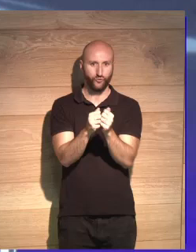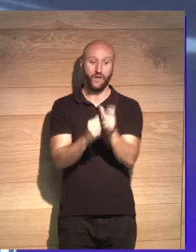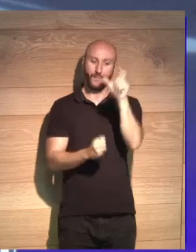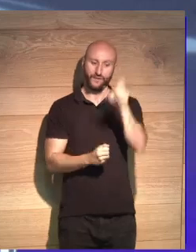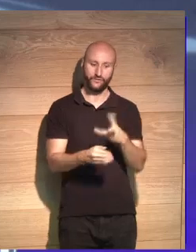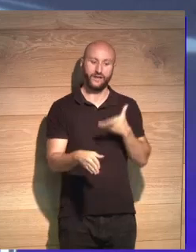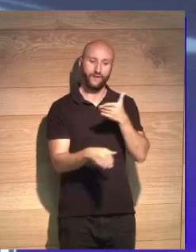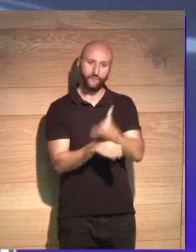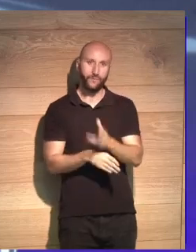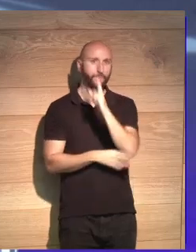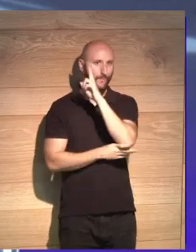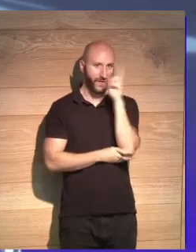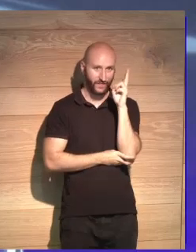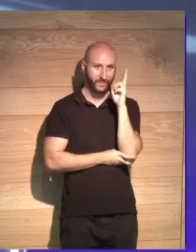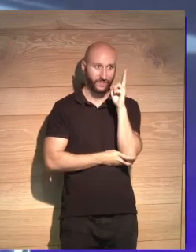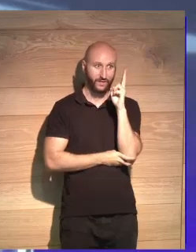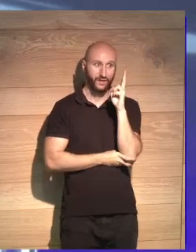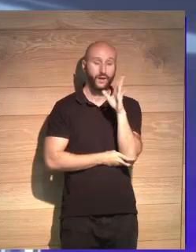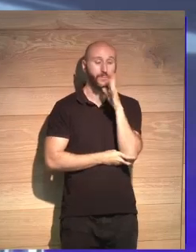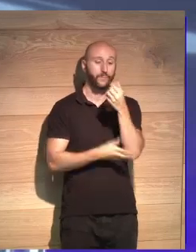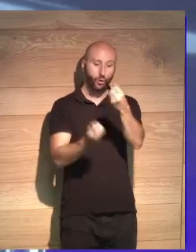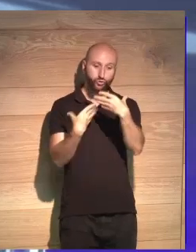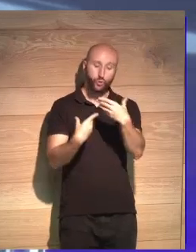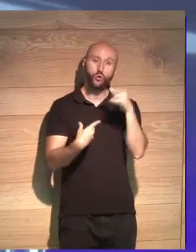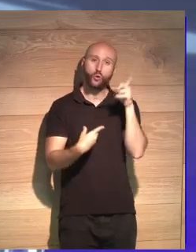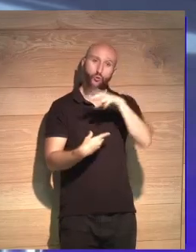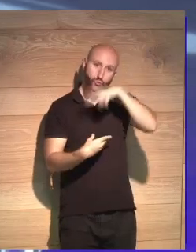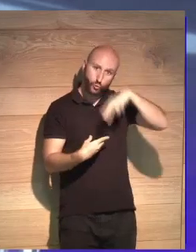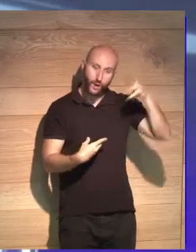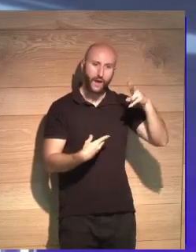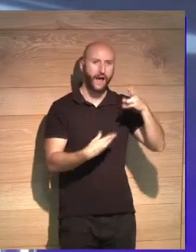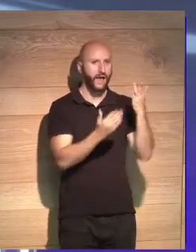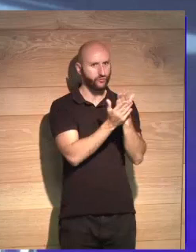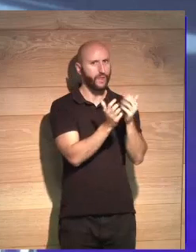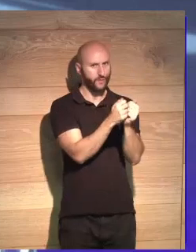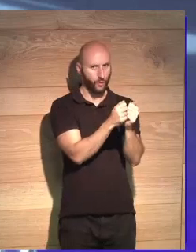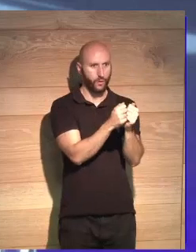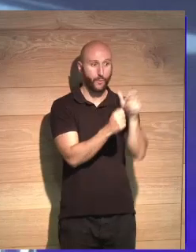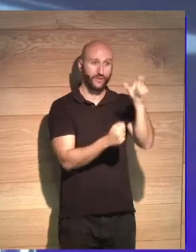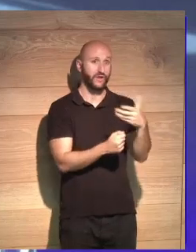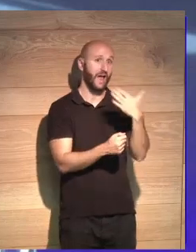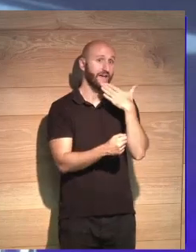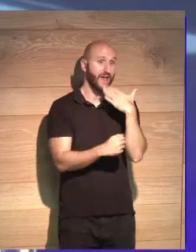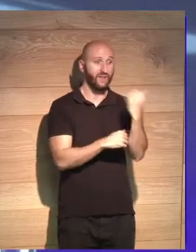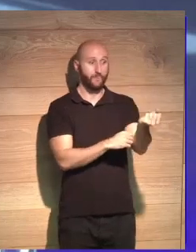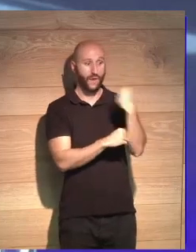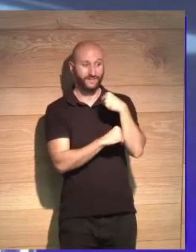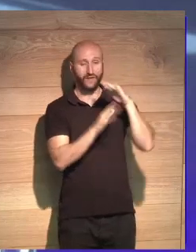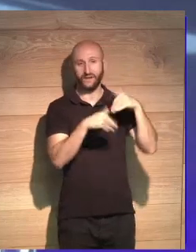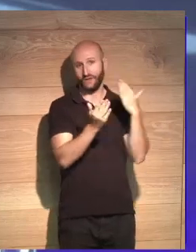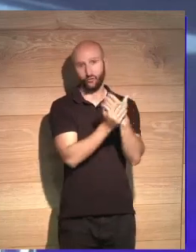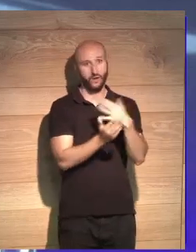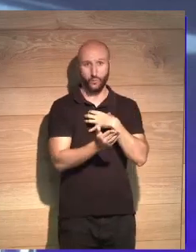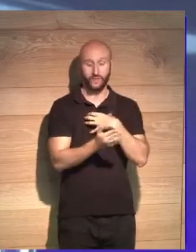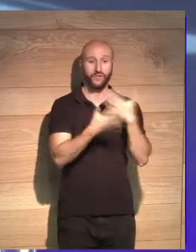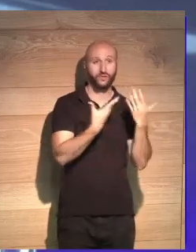what this gaming studies is about. He is older than us, and he couldn't